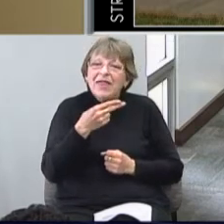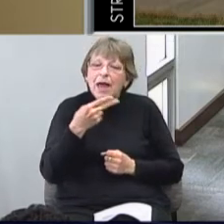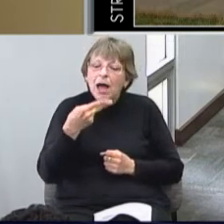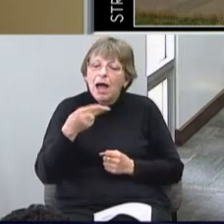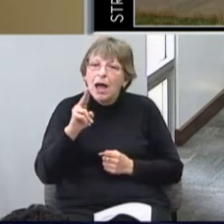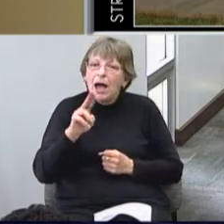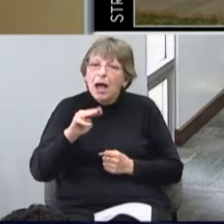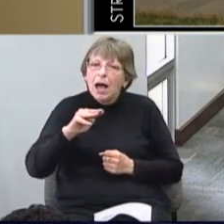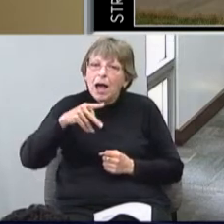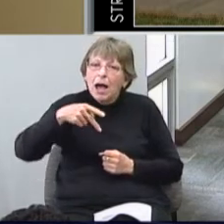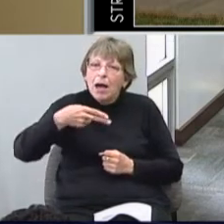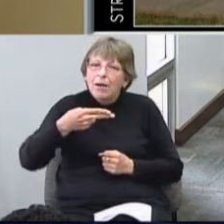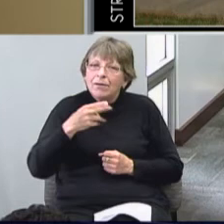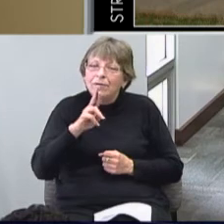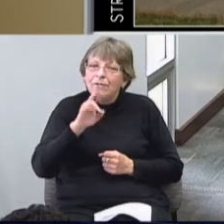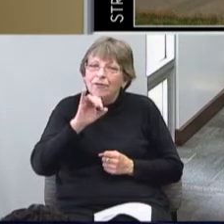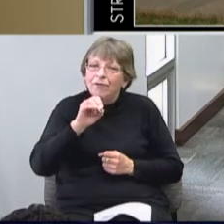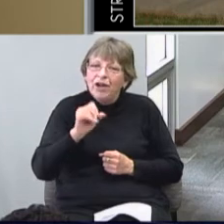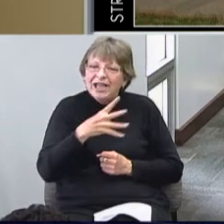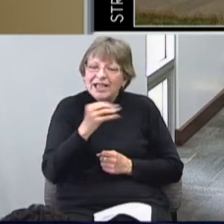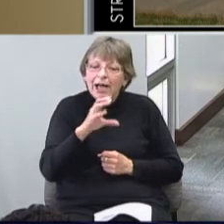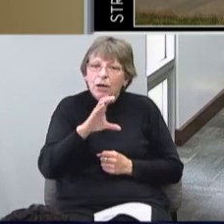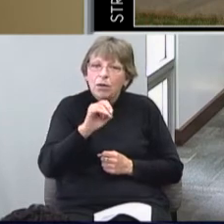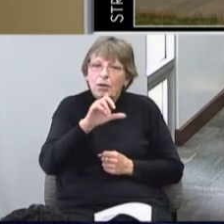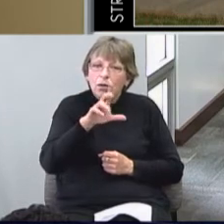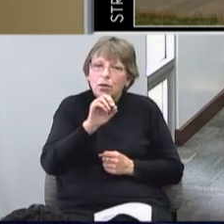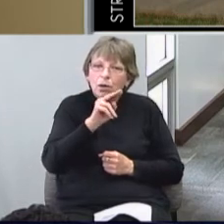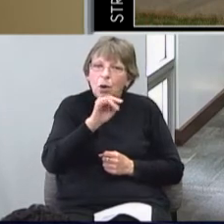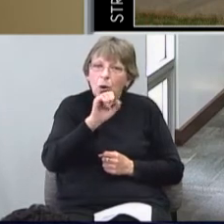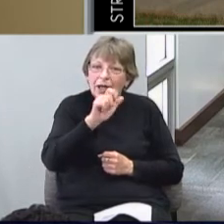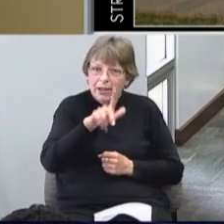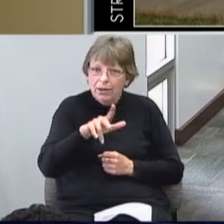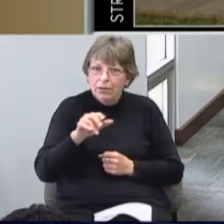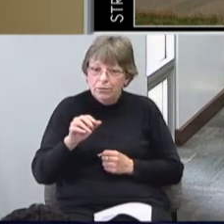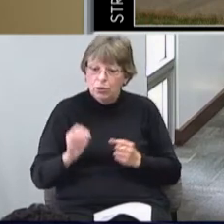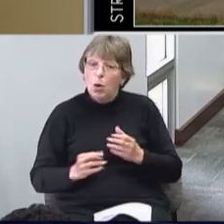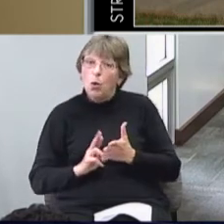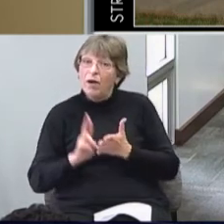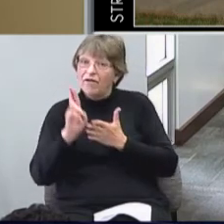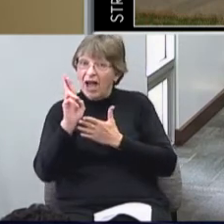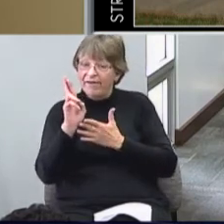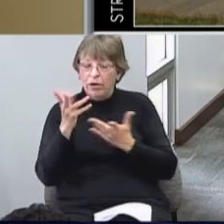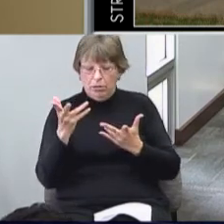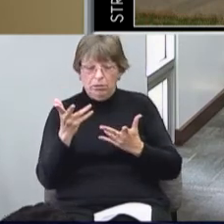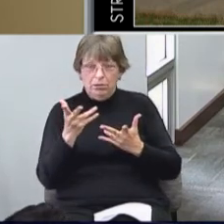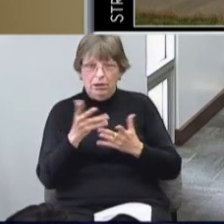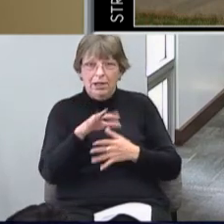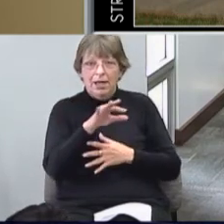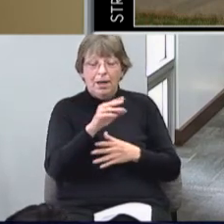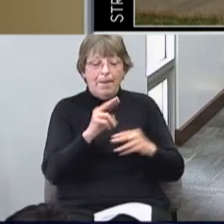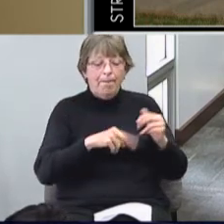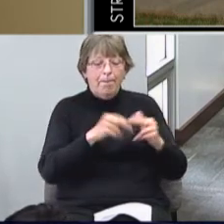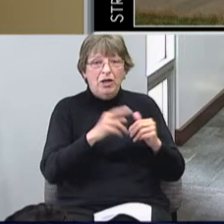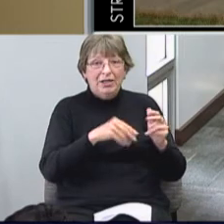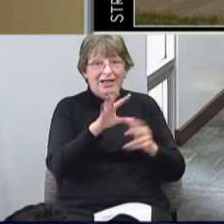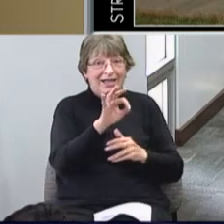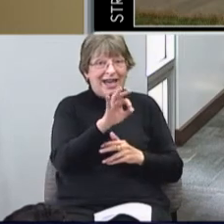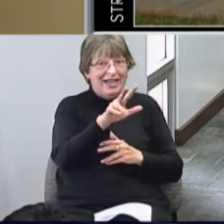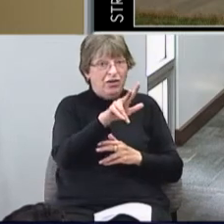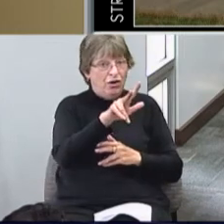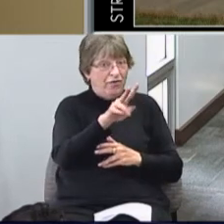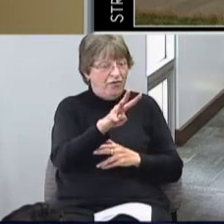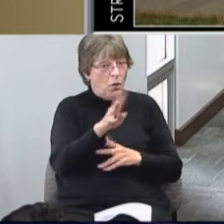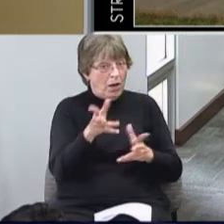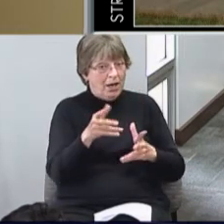a colonial revival style. It was built in approximately 1934, and I want to read to you the National Register